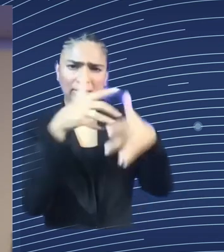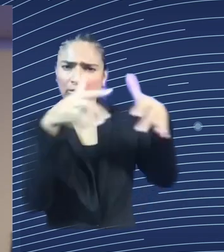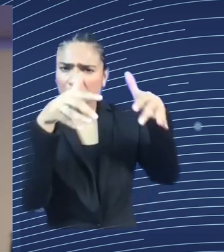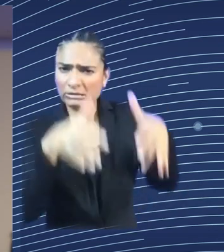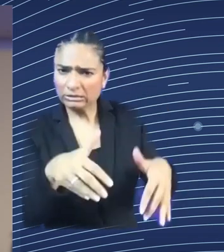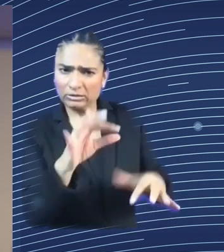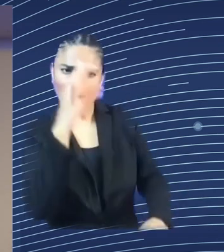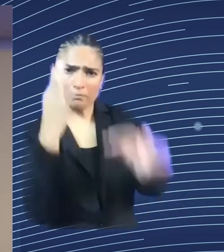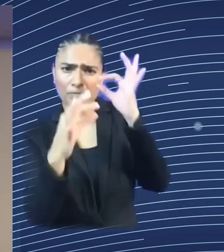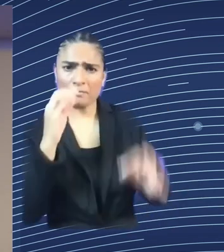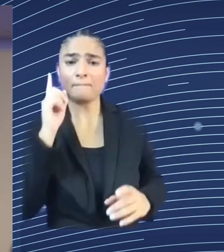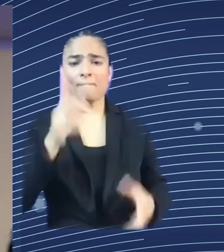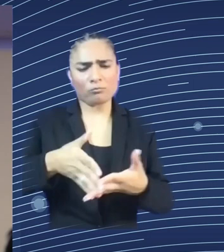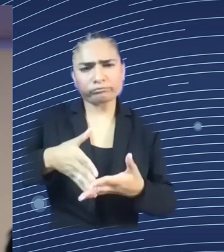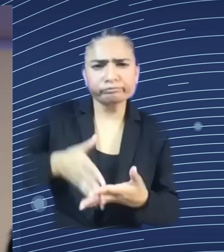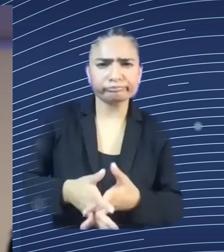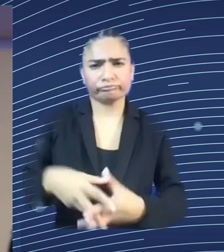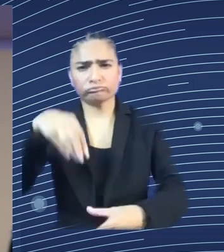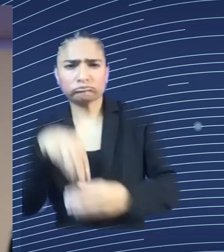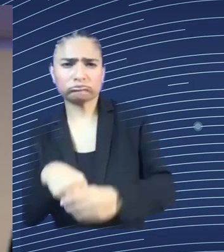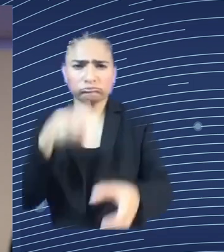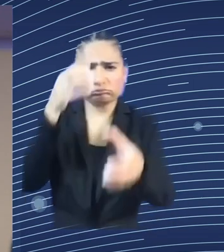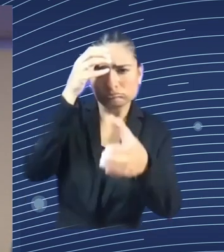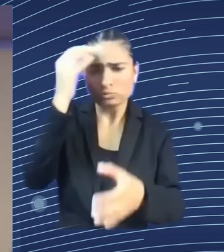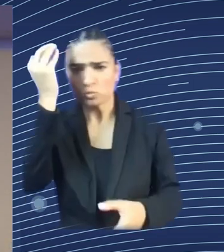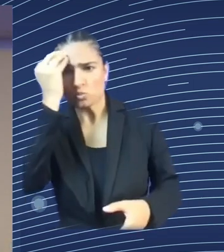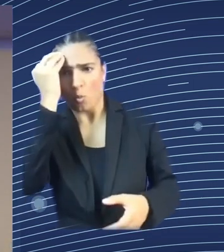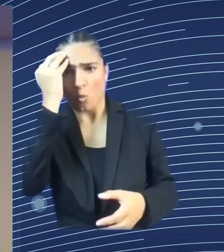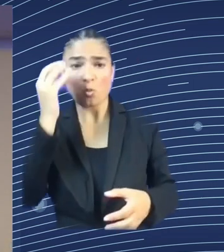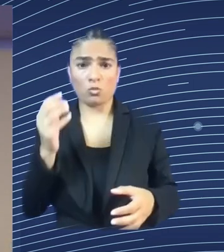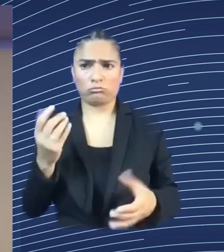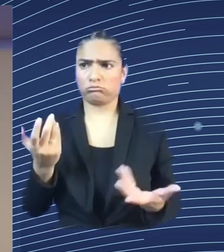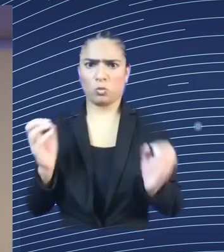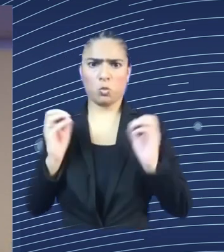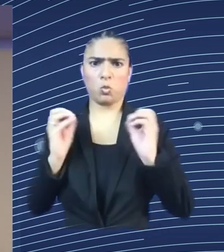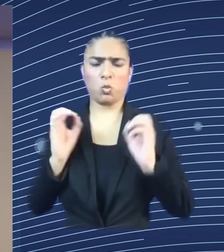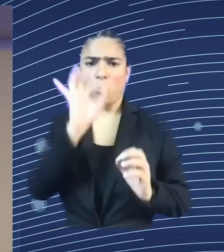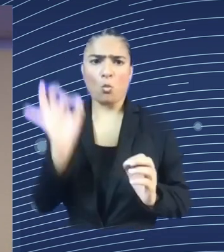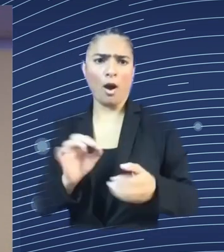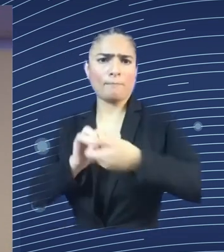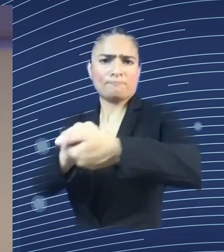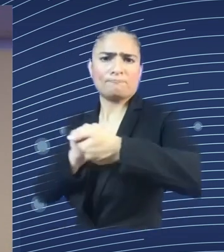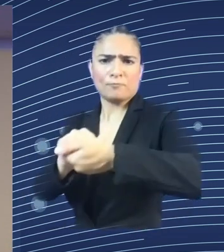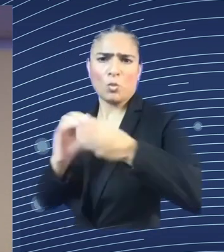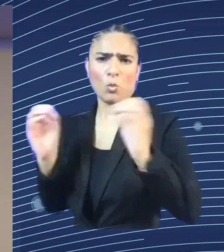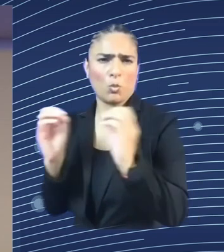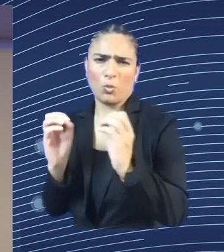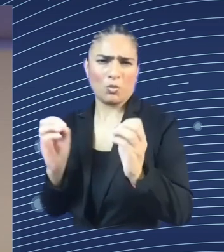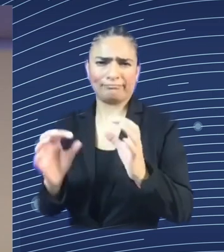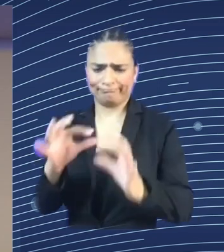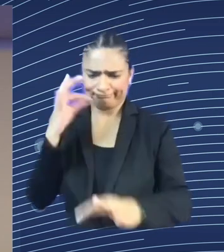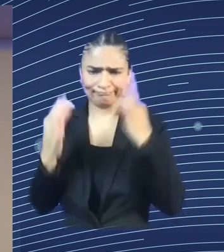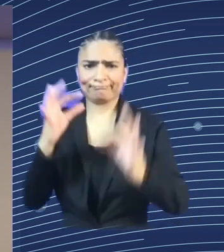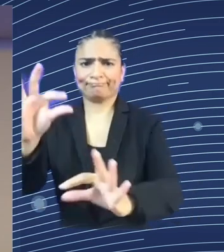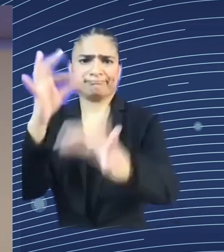pretty much because we don't know the challenges that they are facing, how this is being applied within their community, if they have participated or not